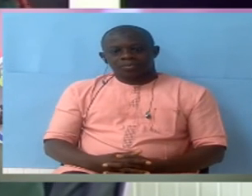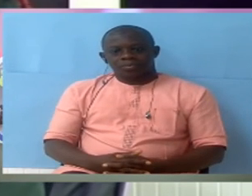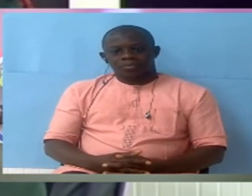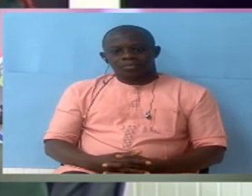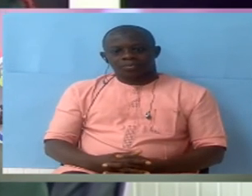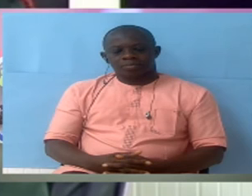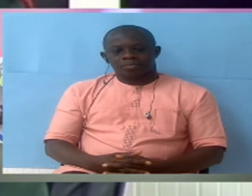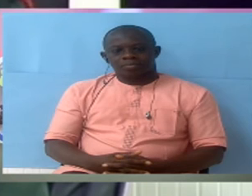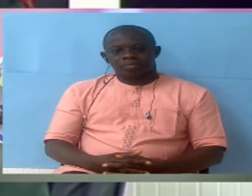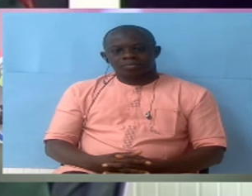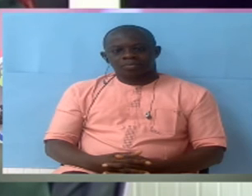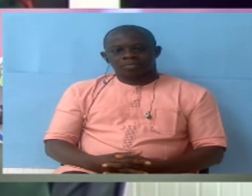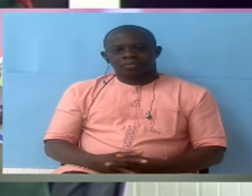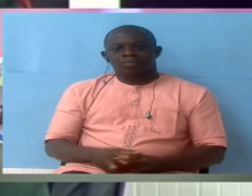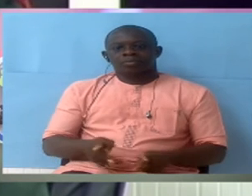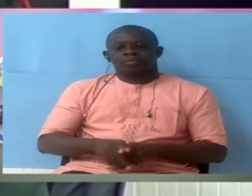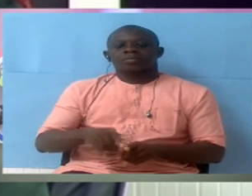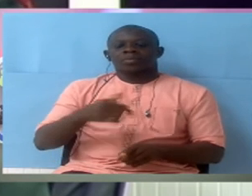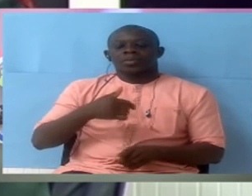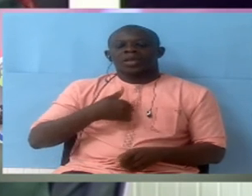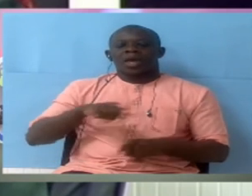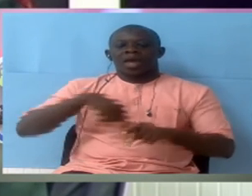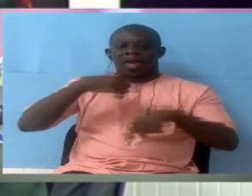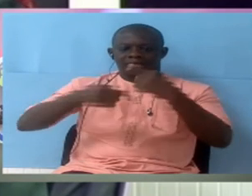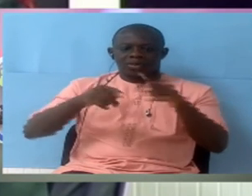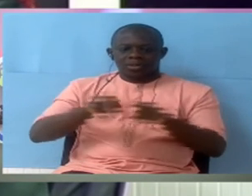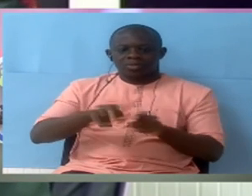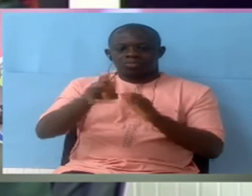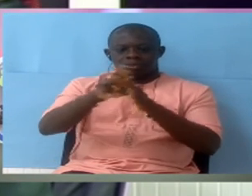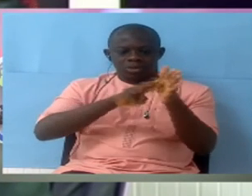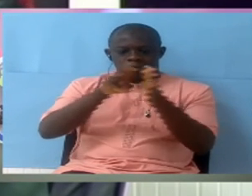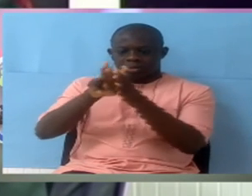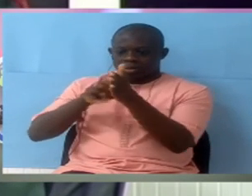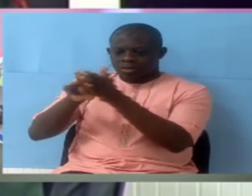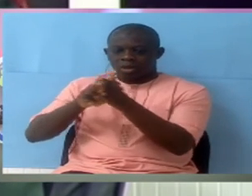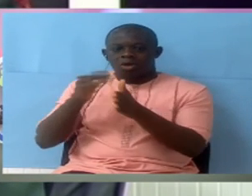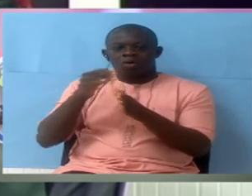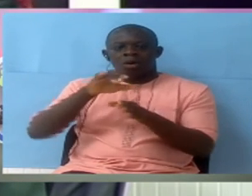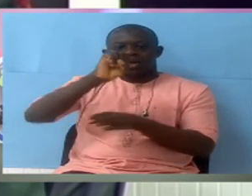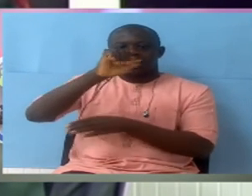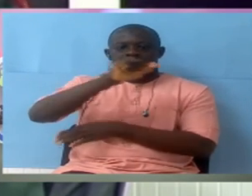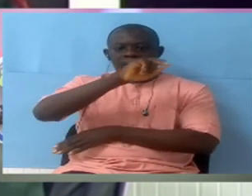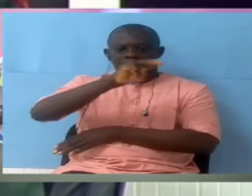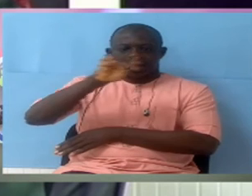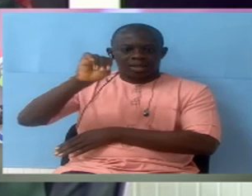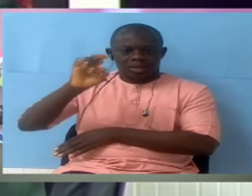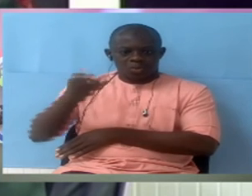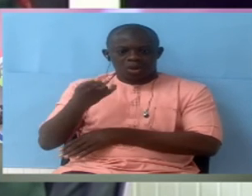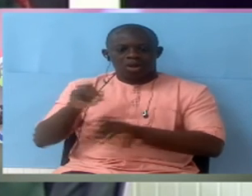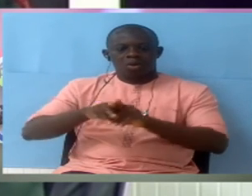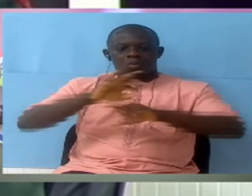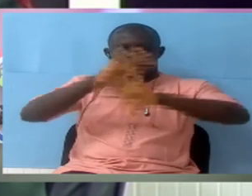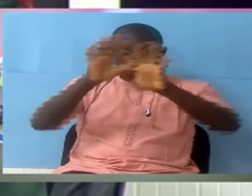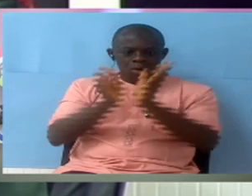I send, after taking the particulars of Sane and everything, and the